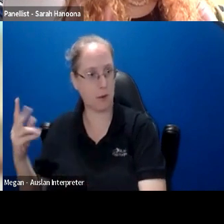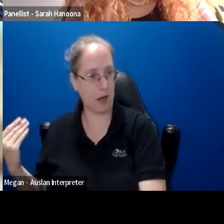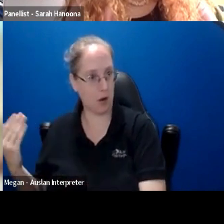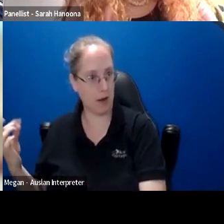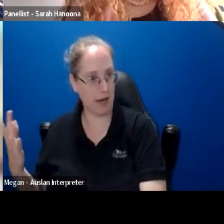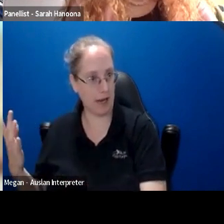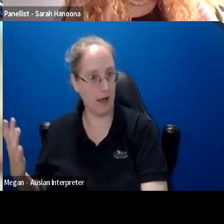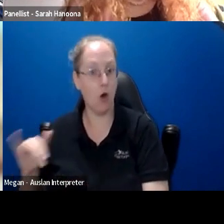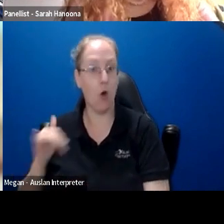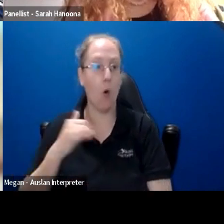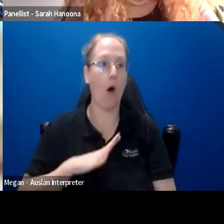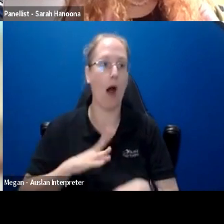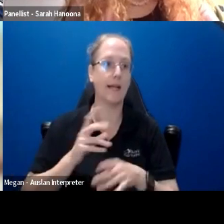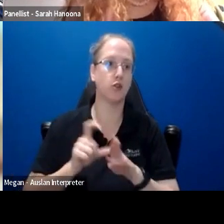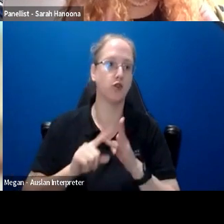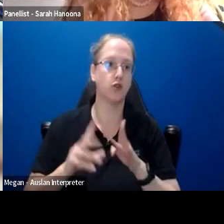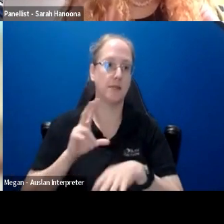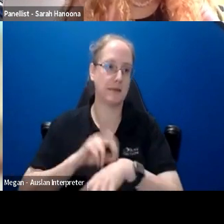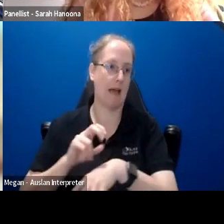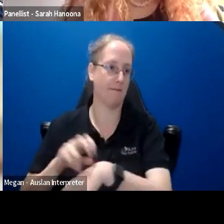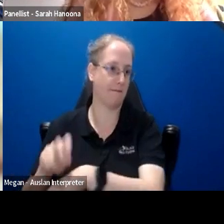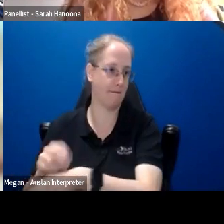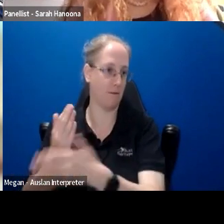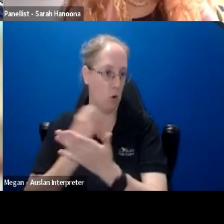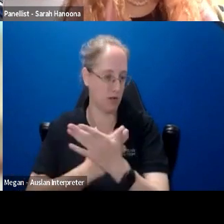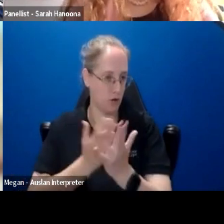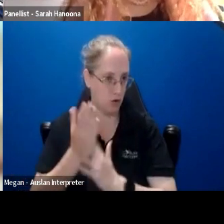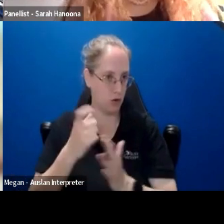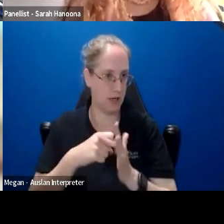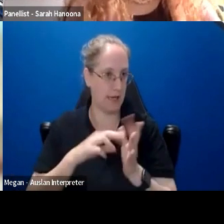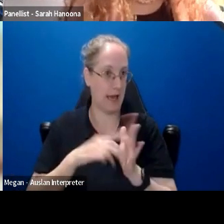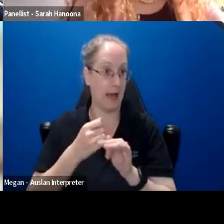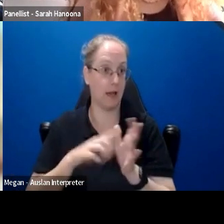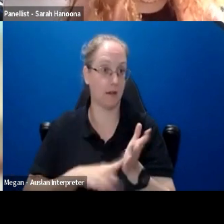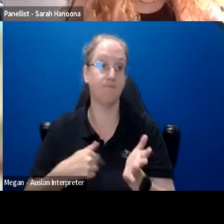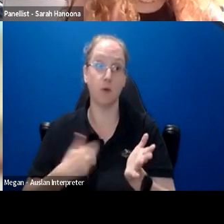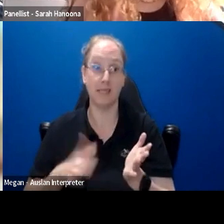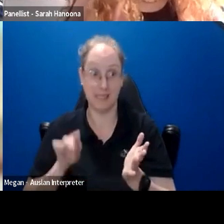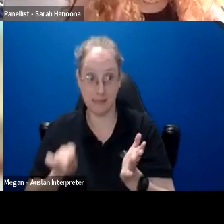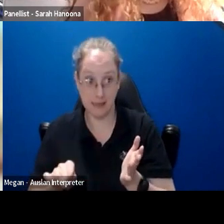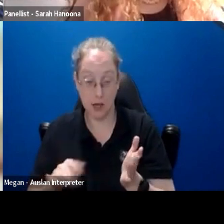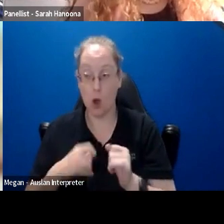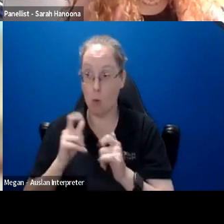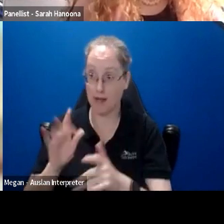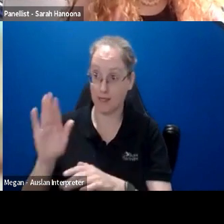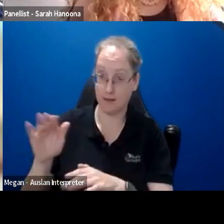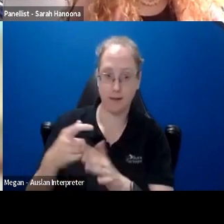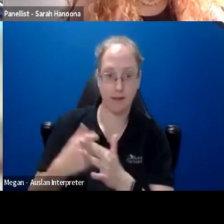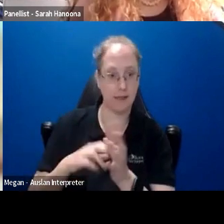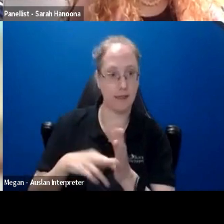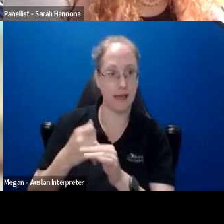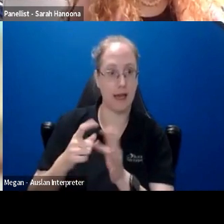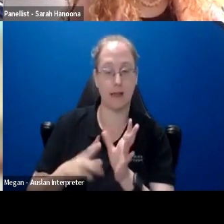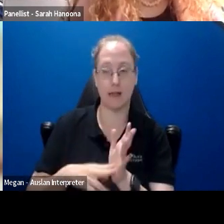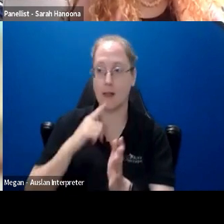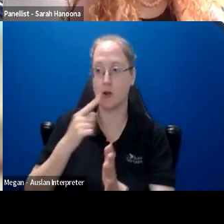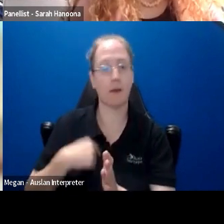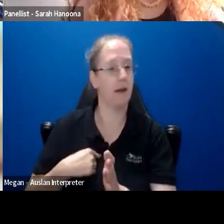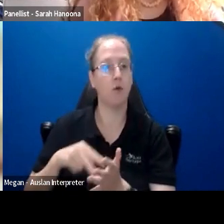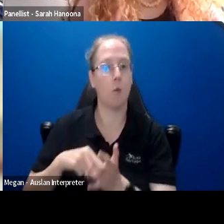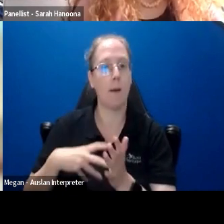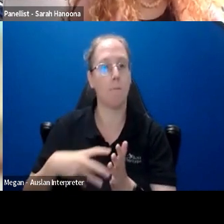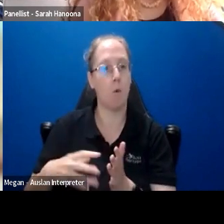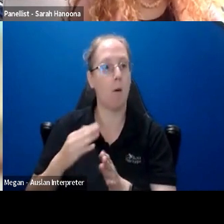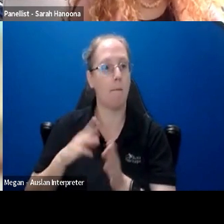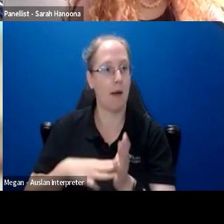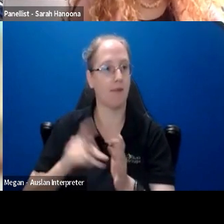take some TAFE courses at Kangan. And that's exactly what I did. I went to Kangan, but then they said that I'll have to wait a couple of more months because I have to wait for